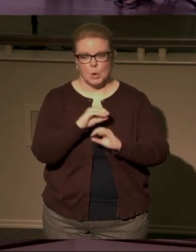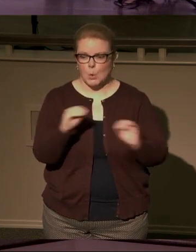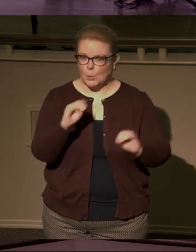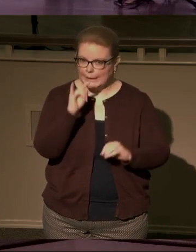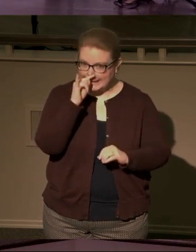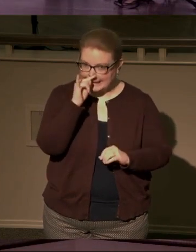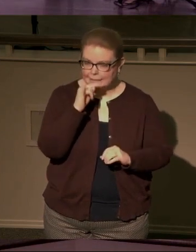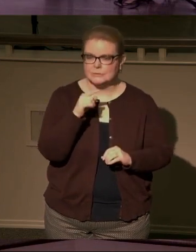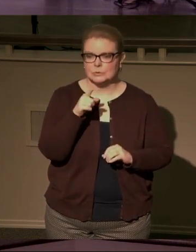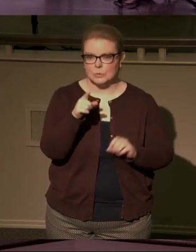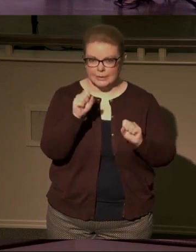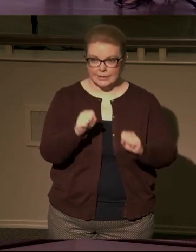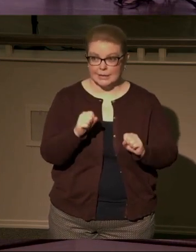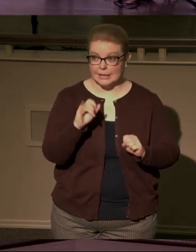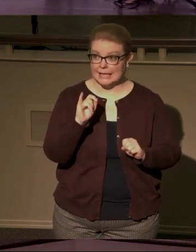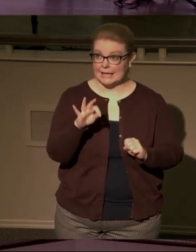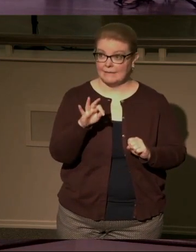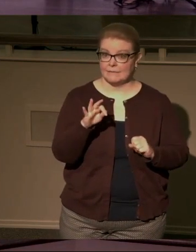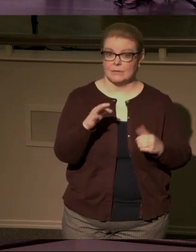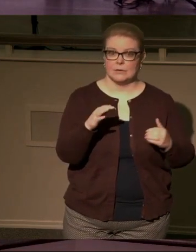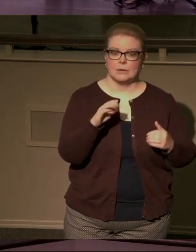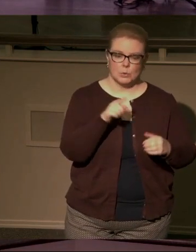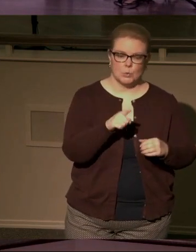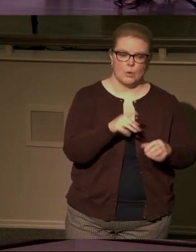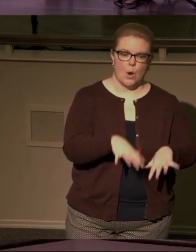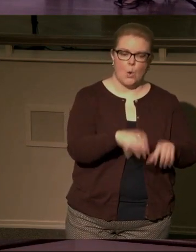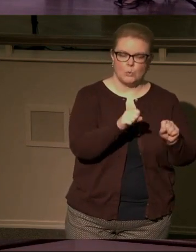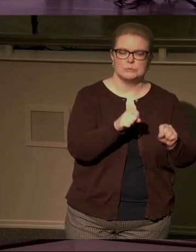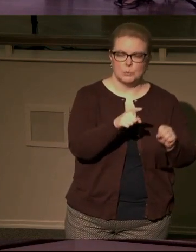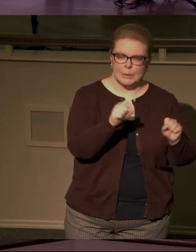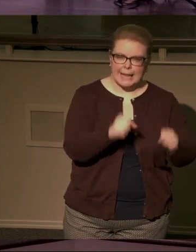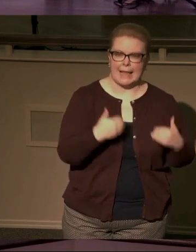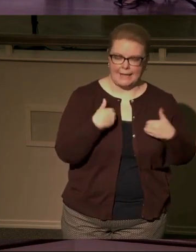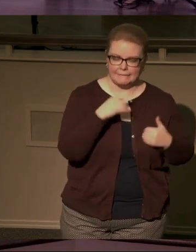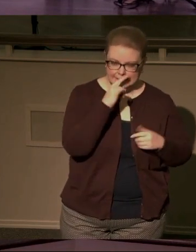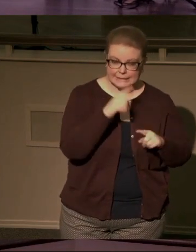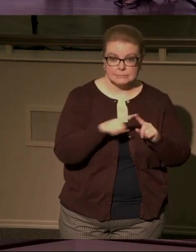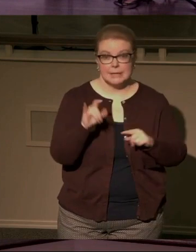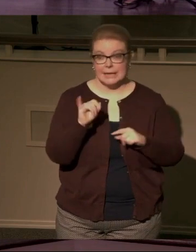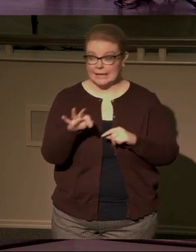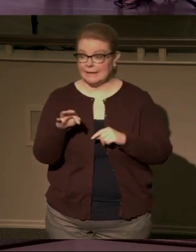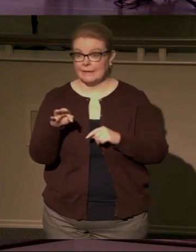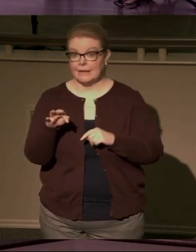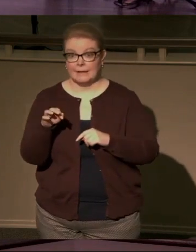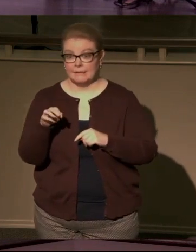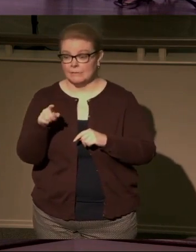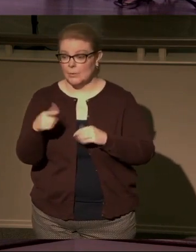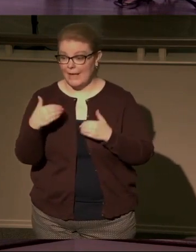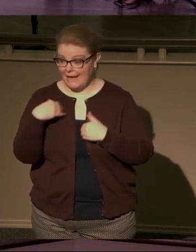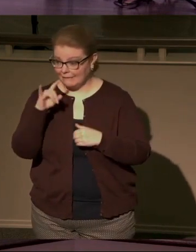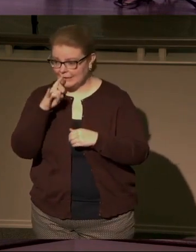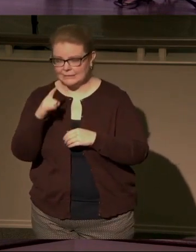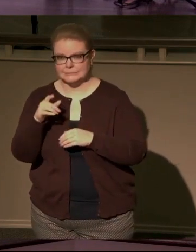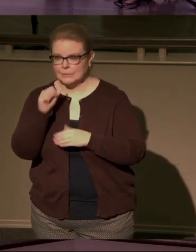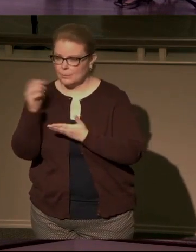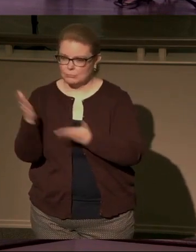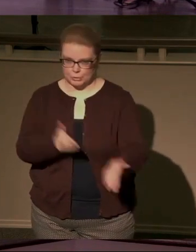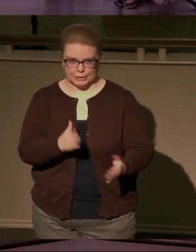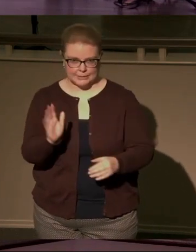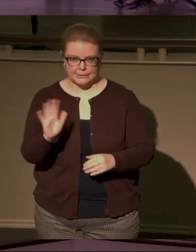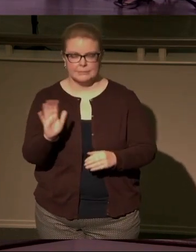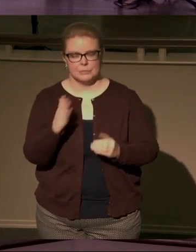you can have your kids if you're a host home, but if you're not, you can't take your kids. So you jump on this, and it'll be a good time and